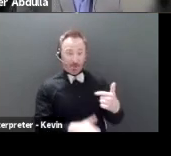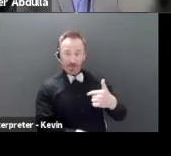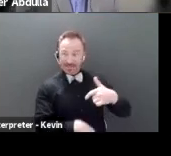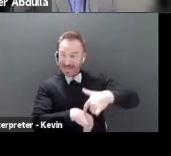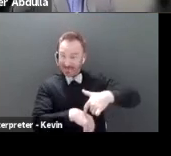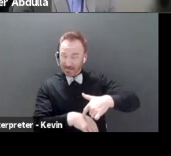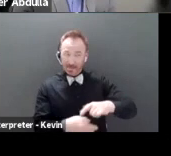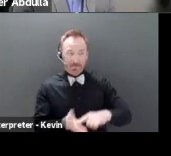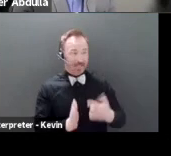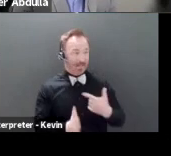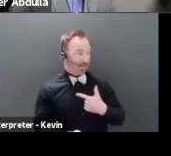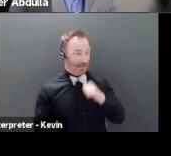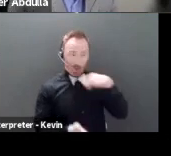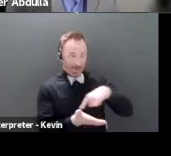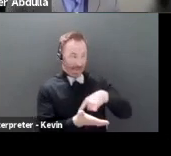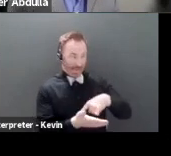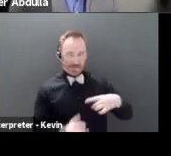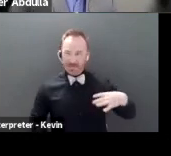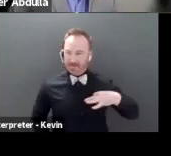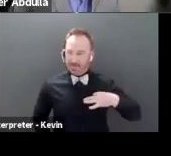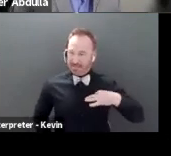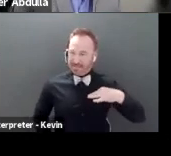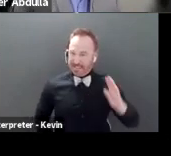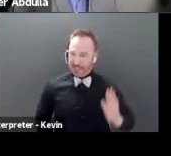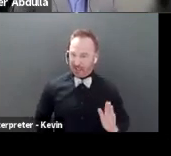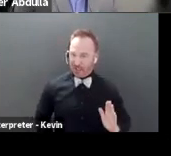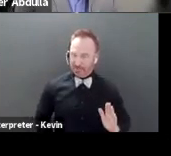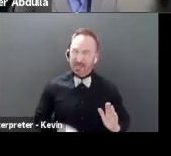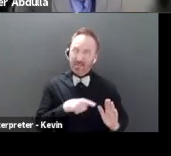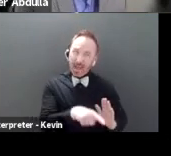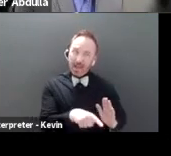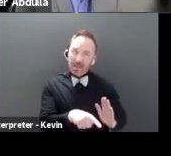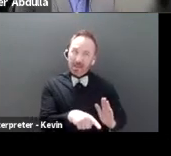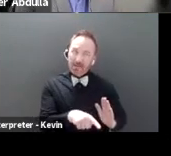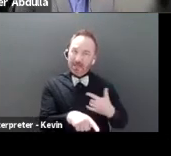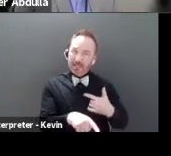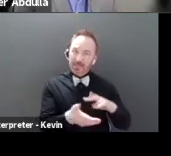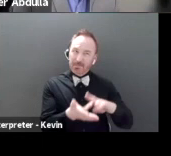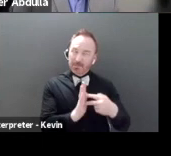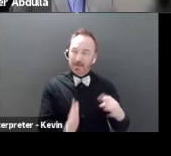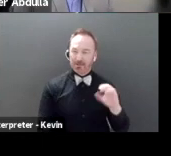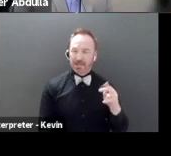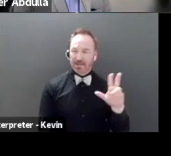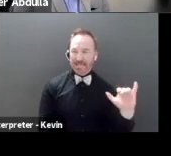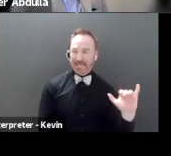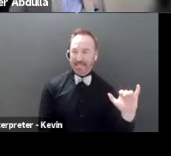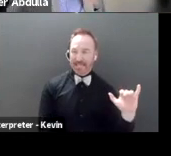volunteering. But that means you're running a charity and not a business. And there's a separate presentation for that one.